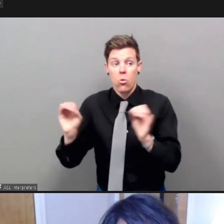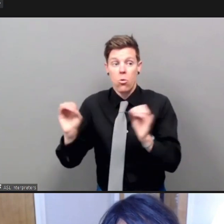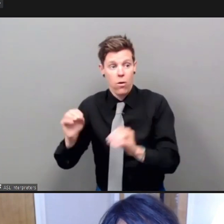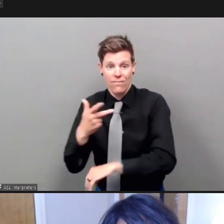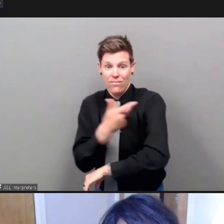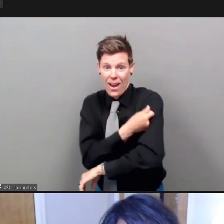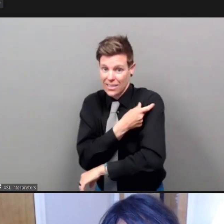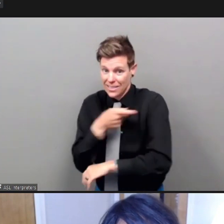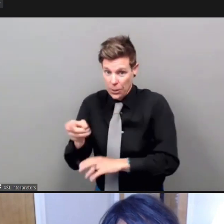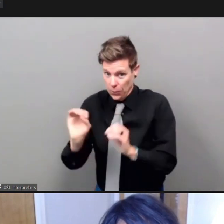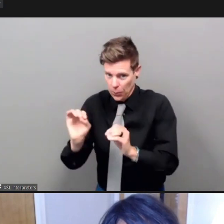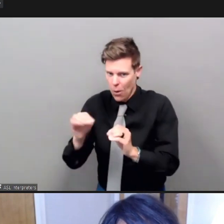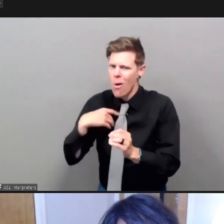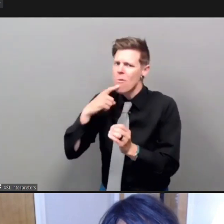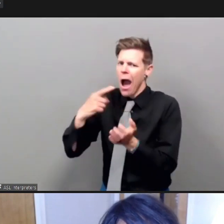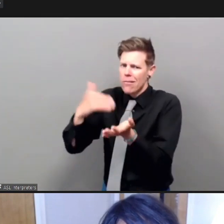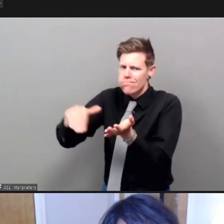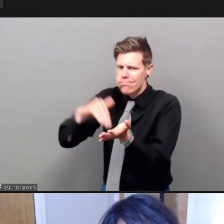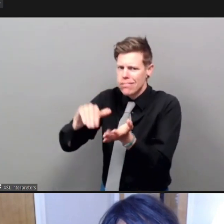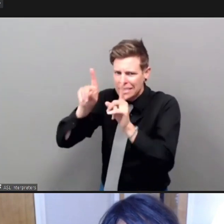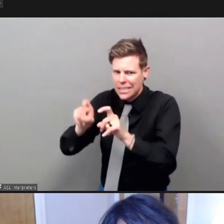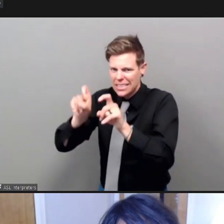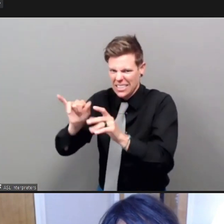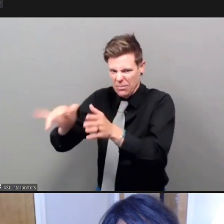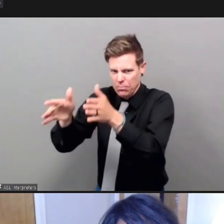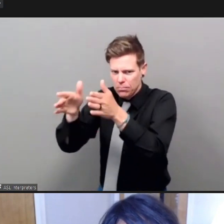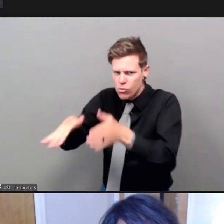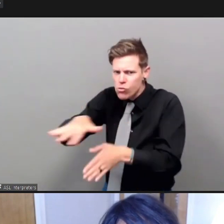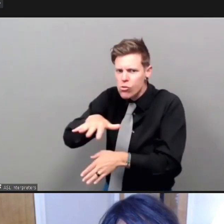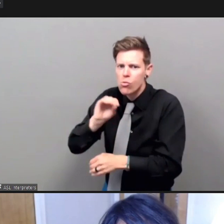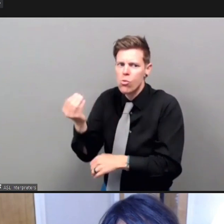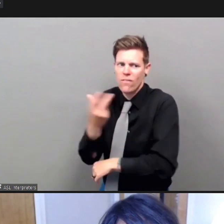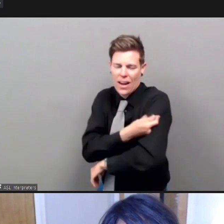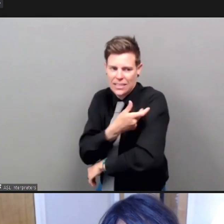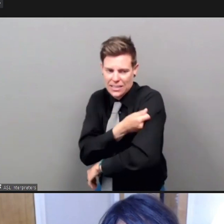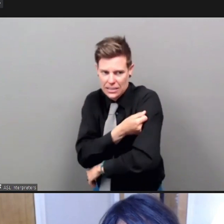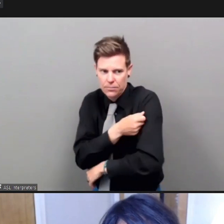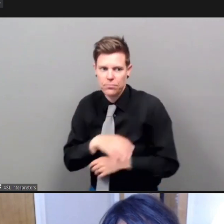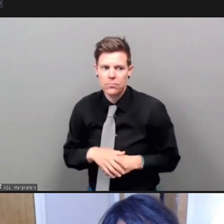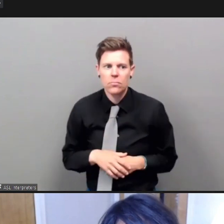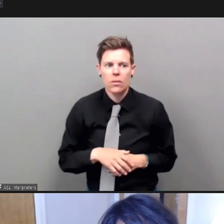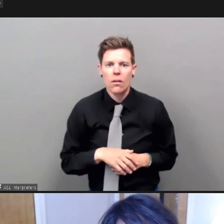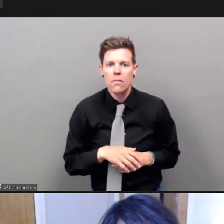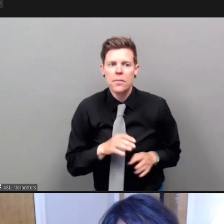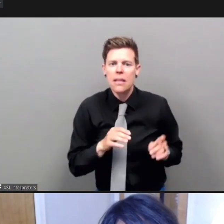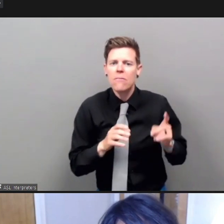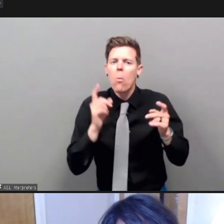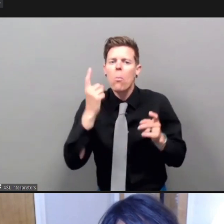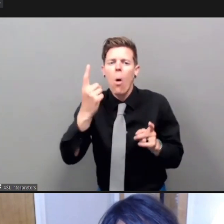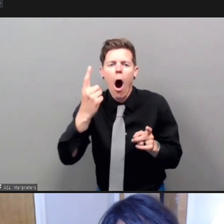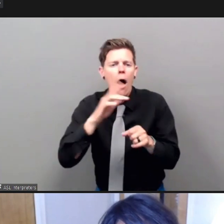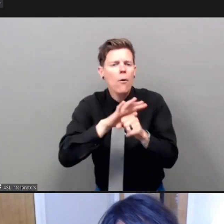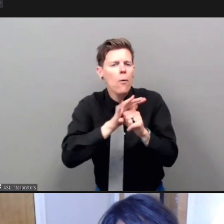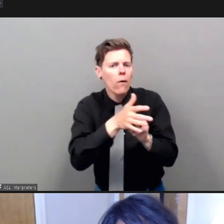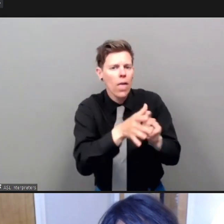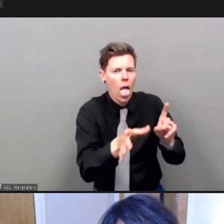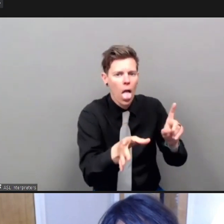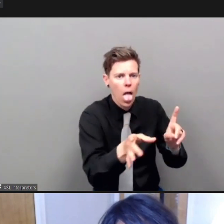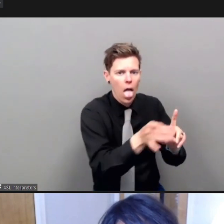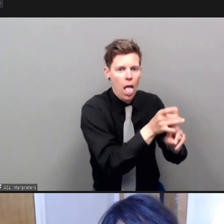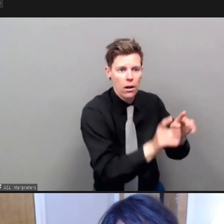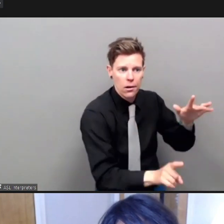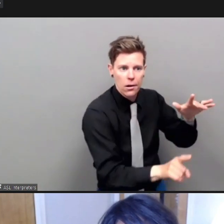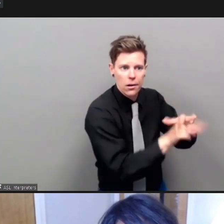outbreak is defined as a single case. So as soon as there's a case in either that or a assisted living facility, then we go in and